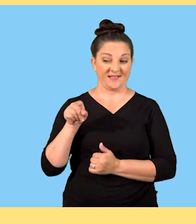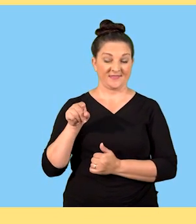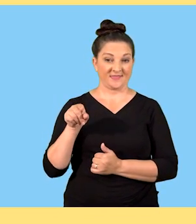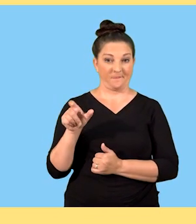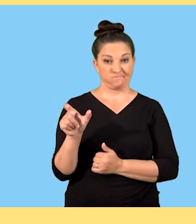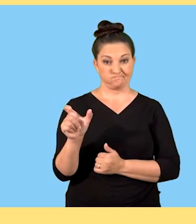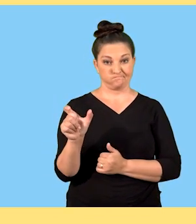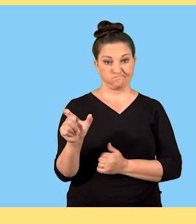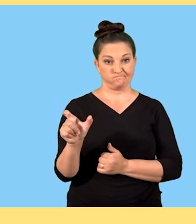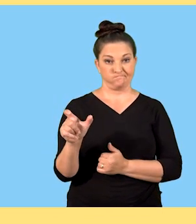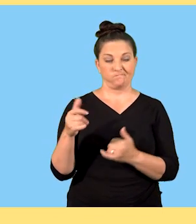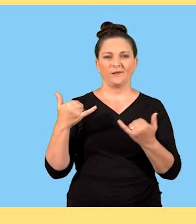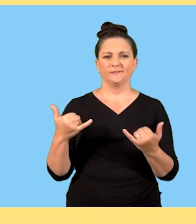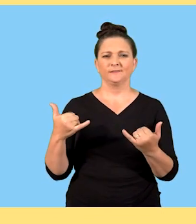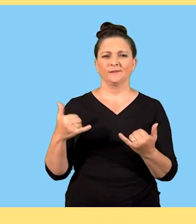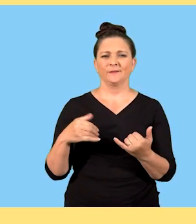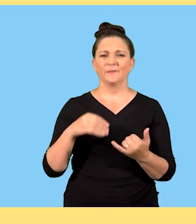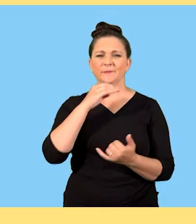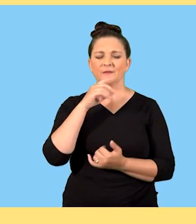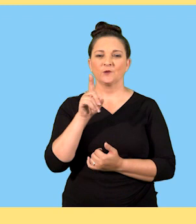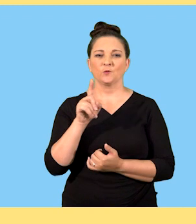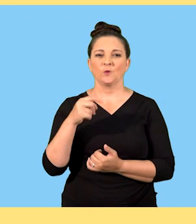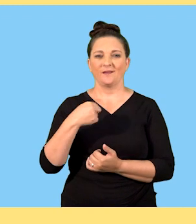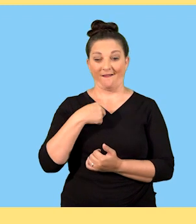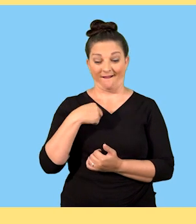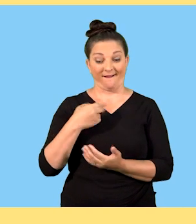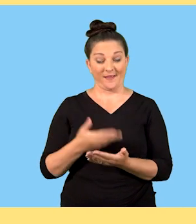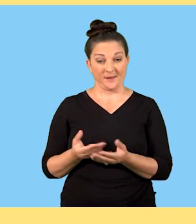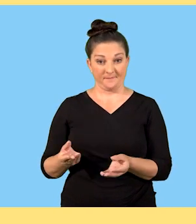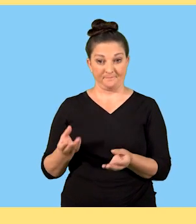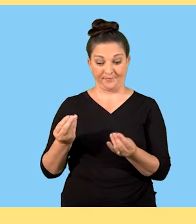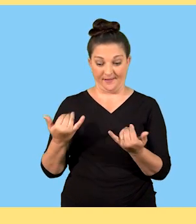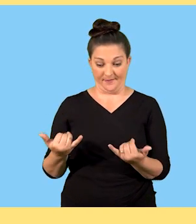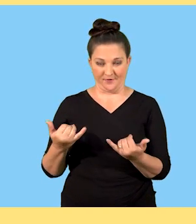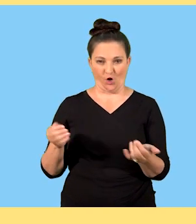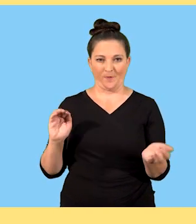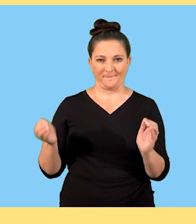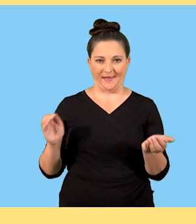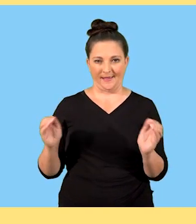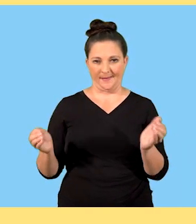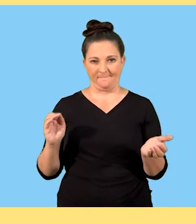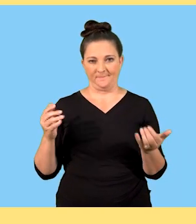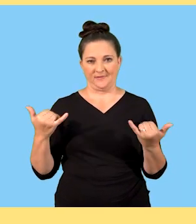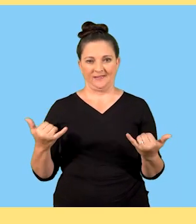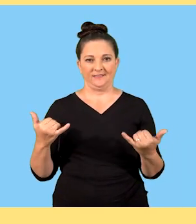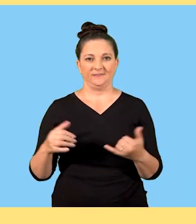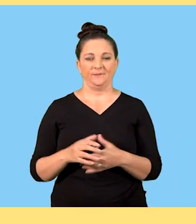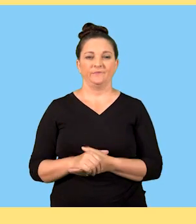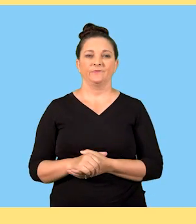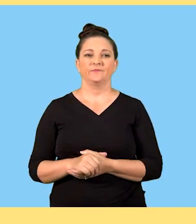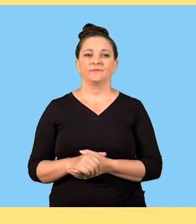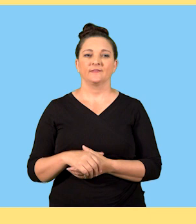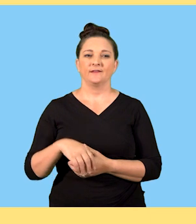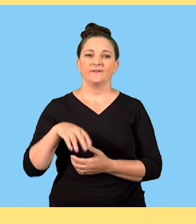5,571. That therefore means I can now get my balance brought